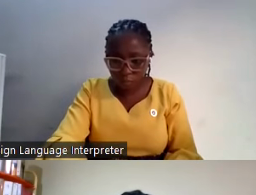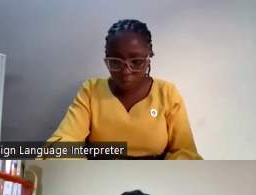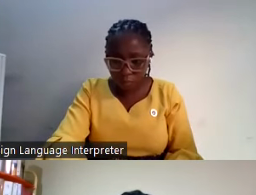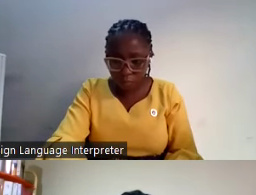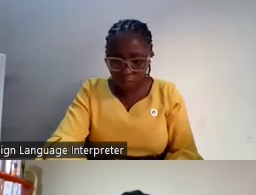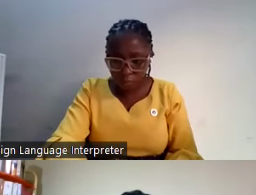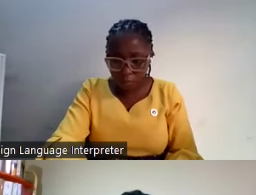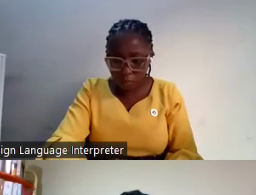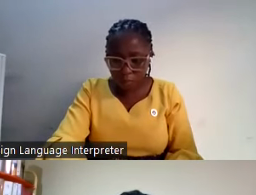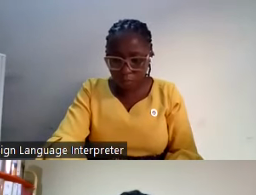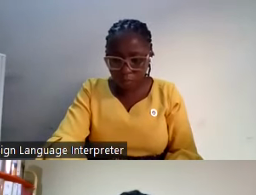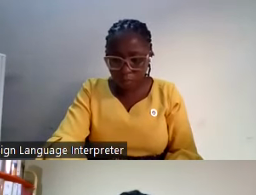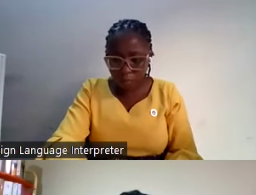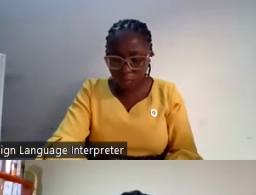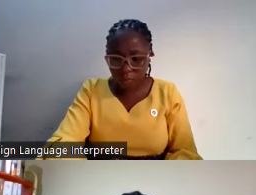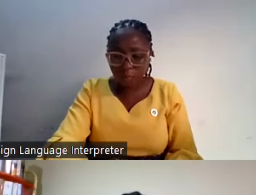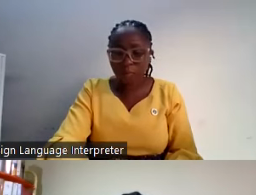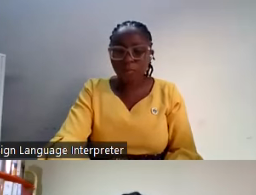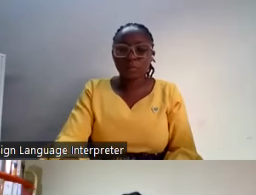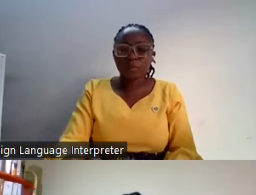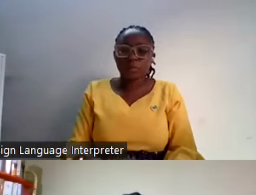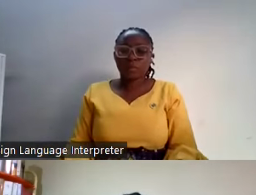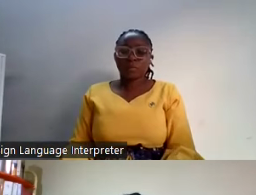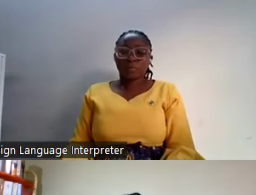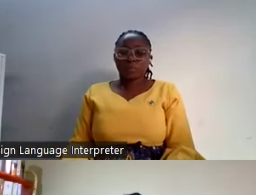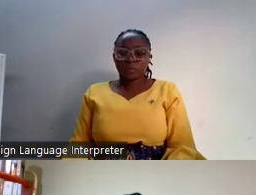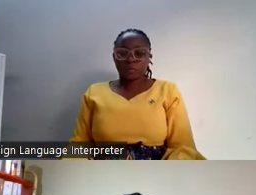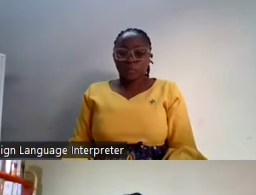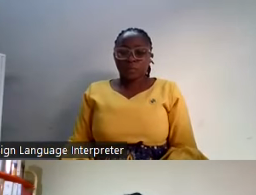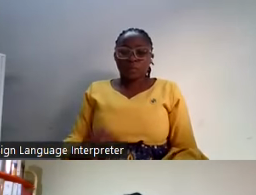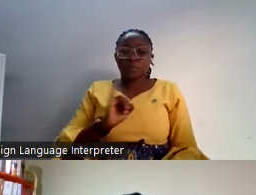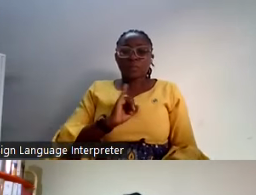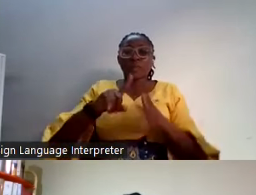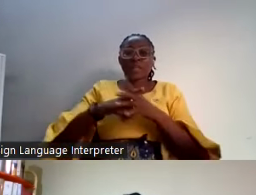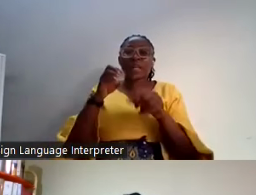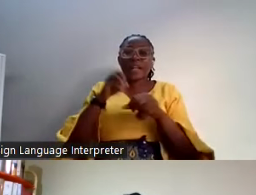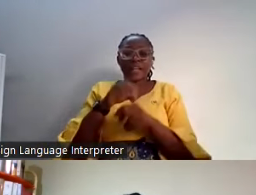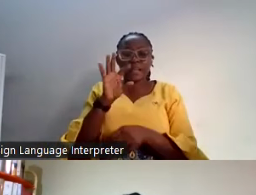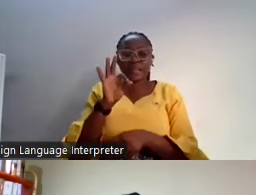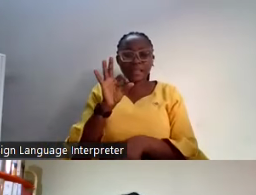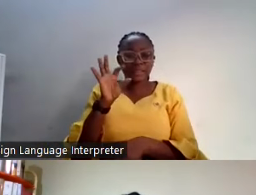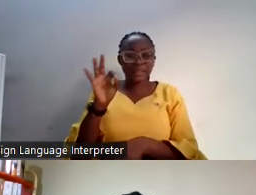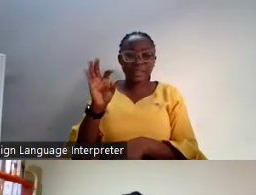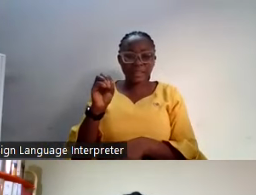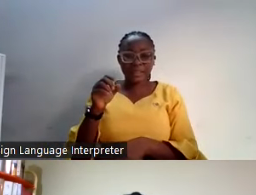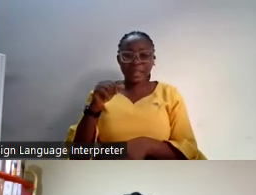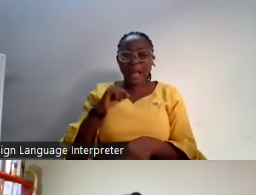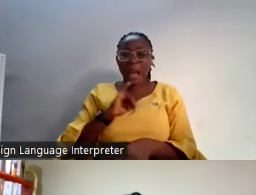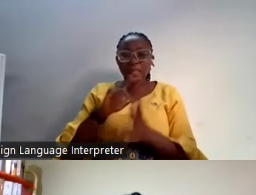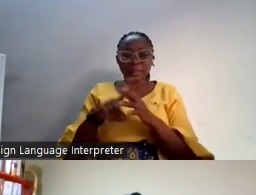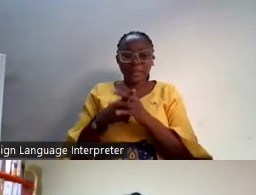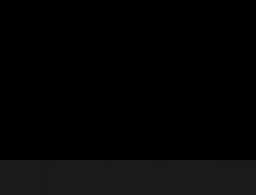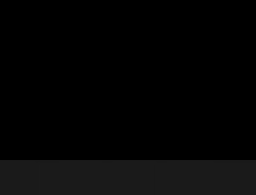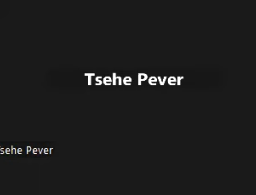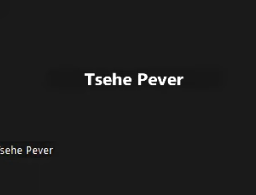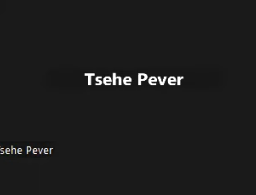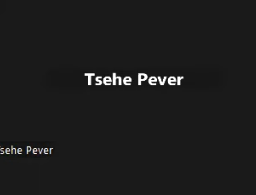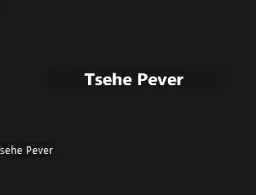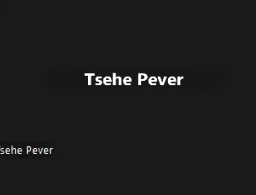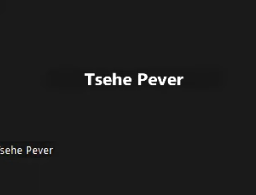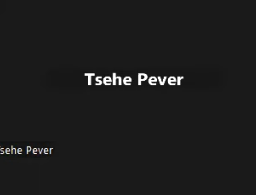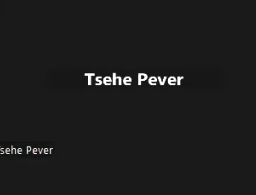and my work with and my passion with special education began with Indian Institute of Cerebral Palsy, where I